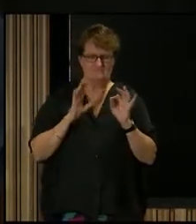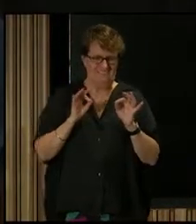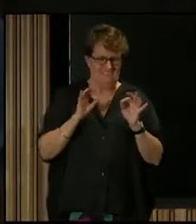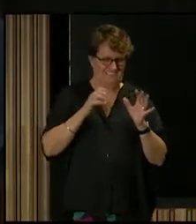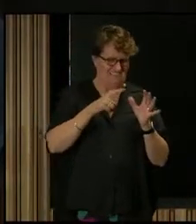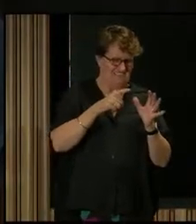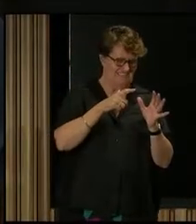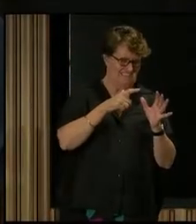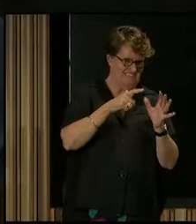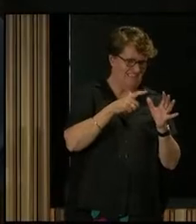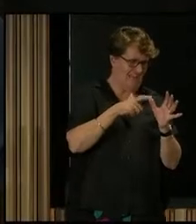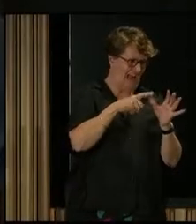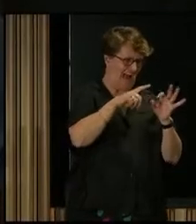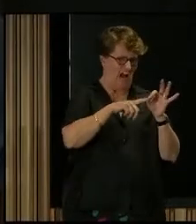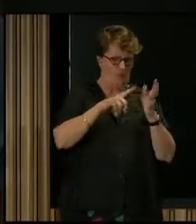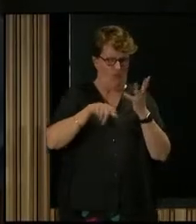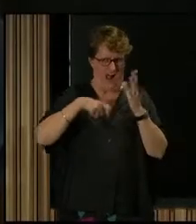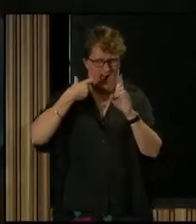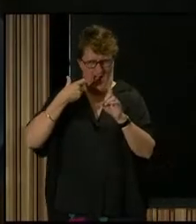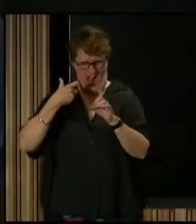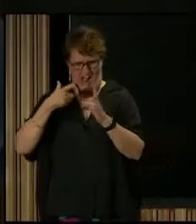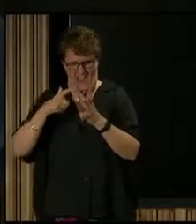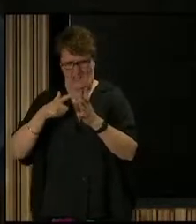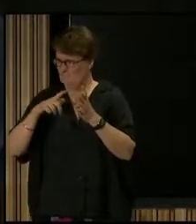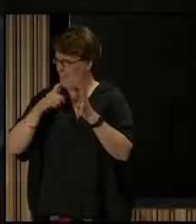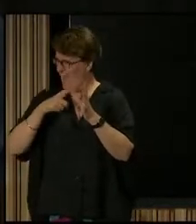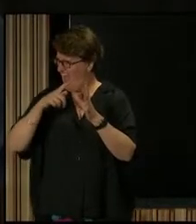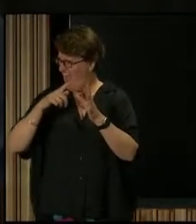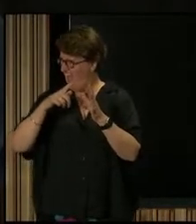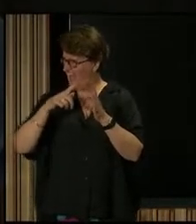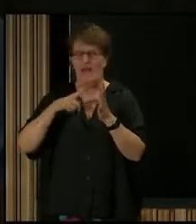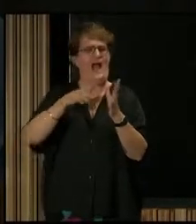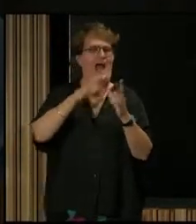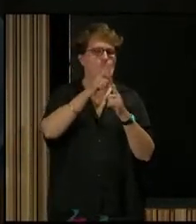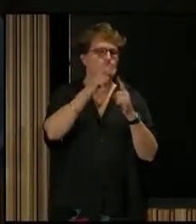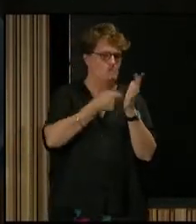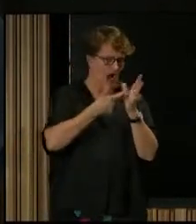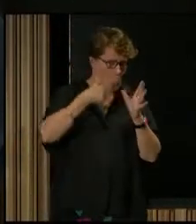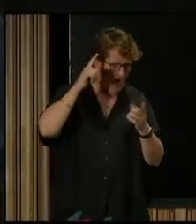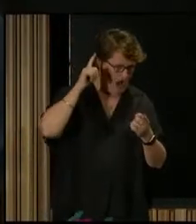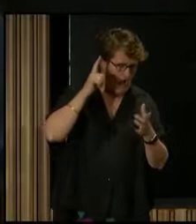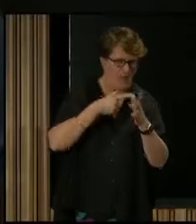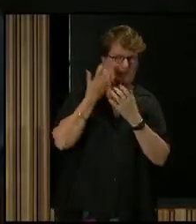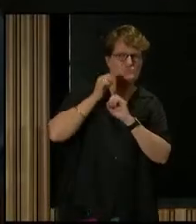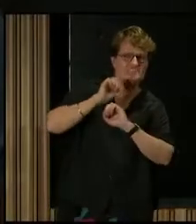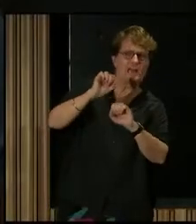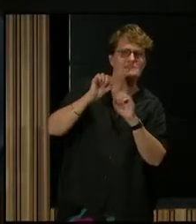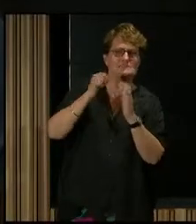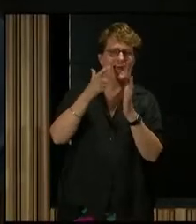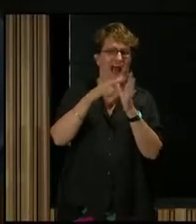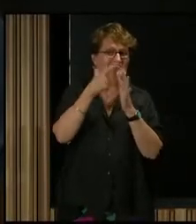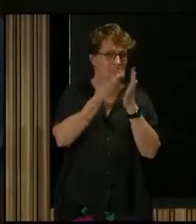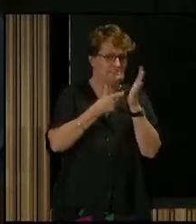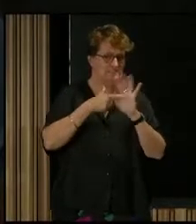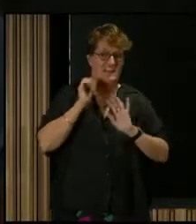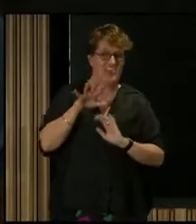for, Association, that collects royalties from businesses and venues and acts. They